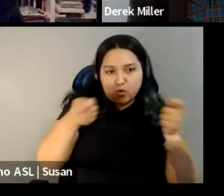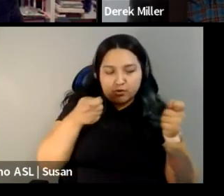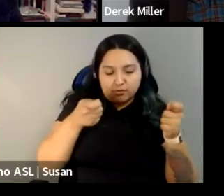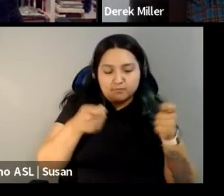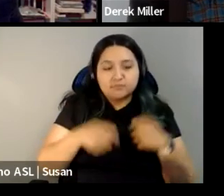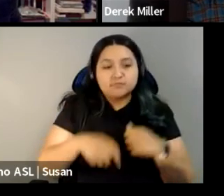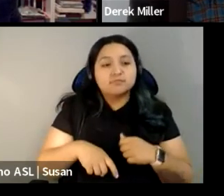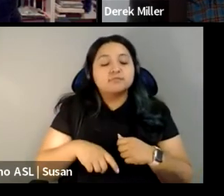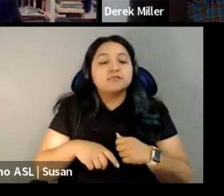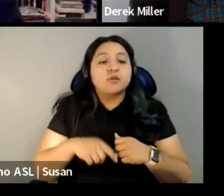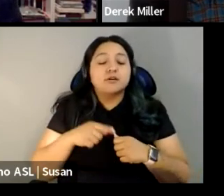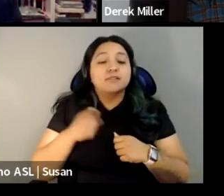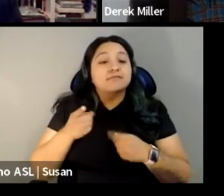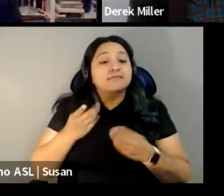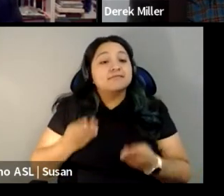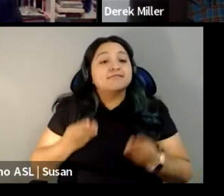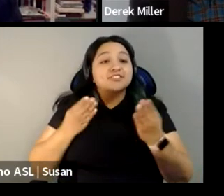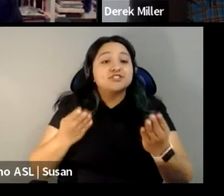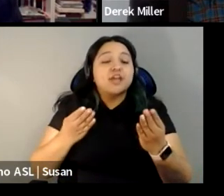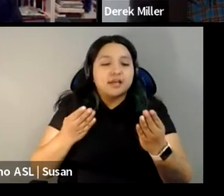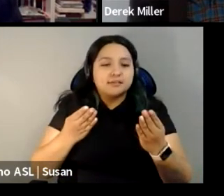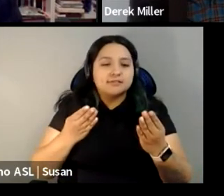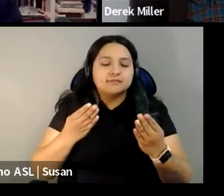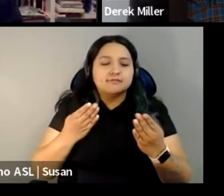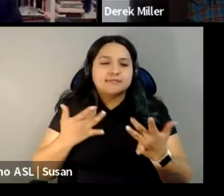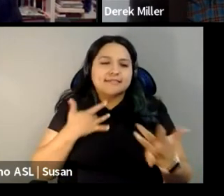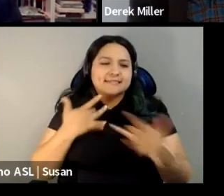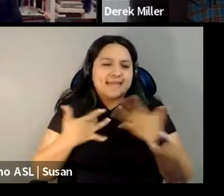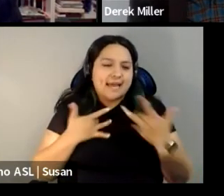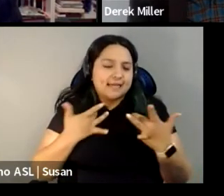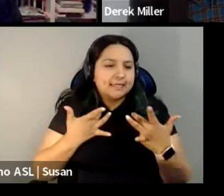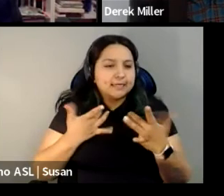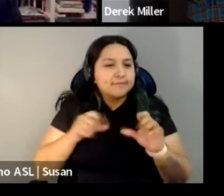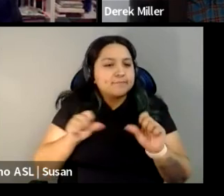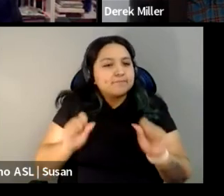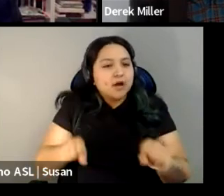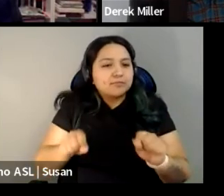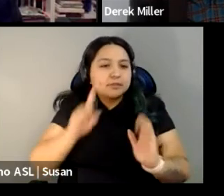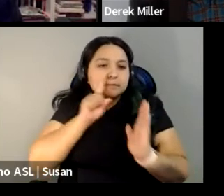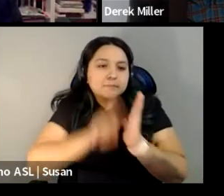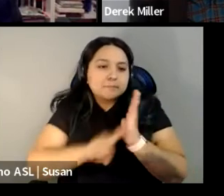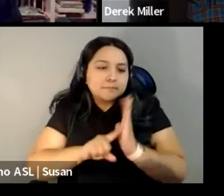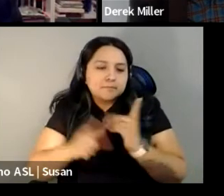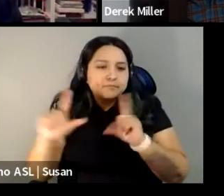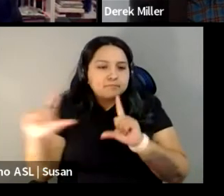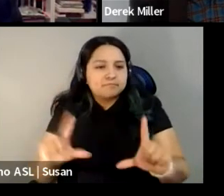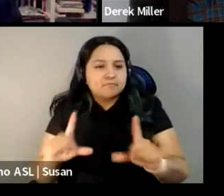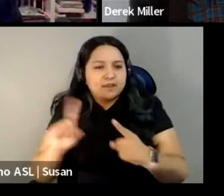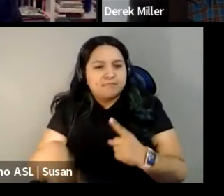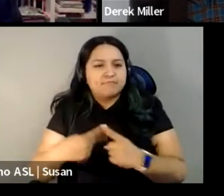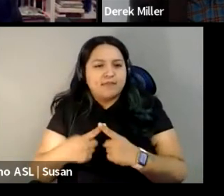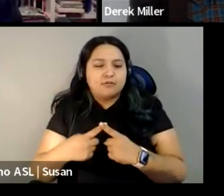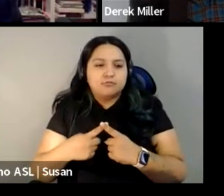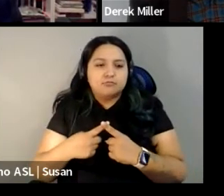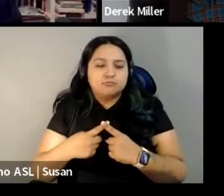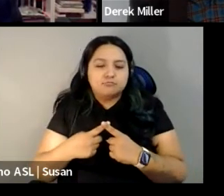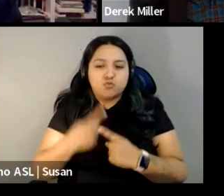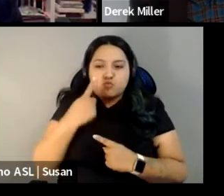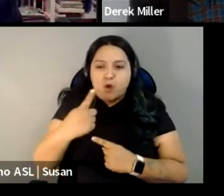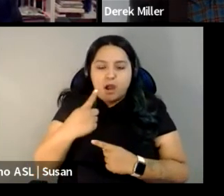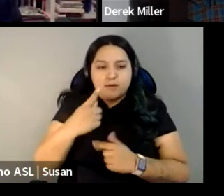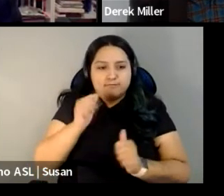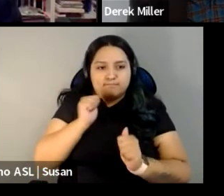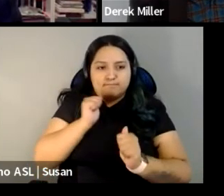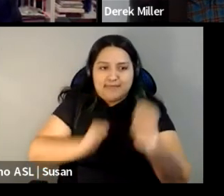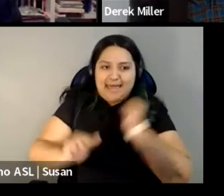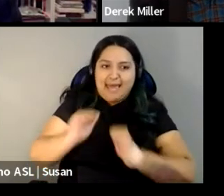exciting future lines of inquiry into the life cycle of a single play in production, right? I have this